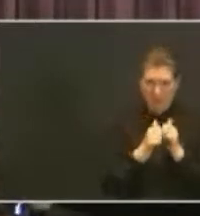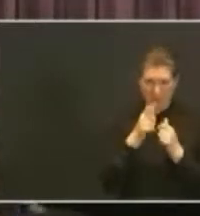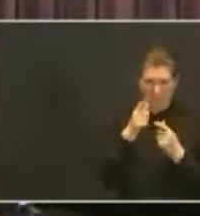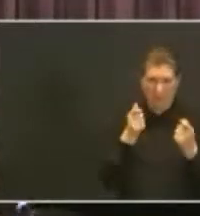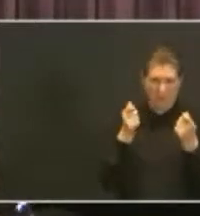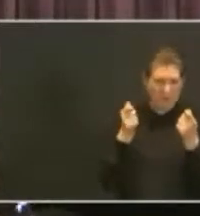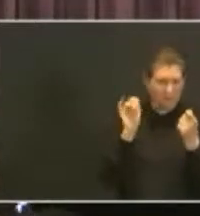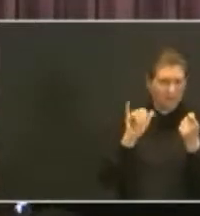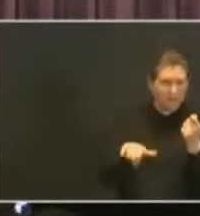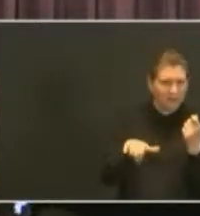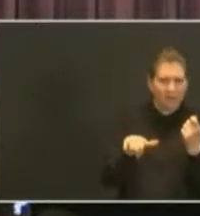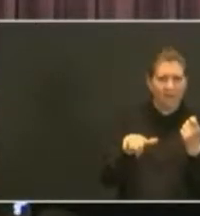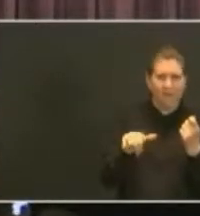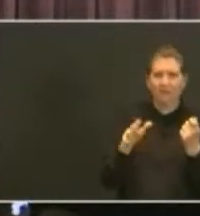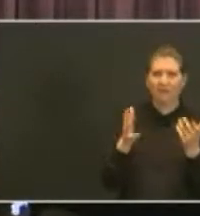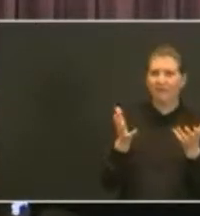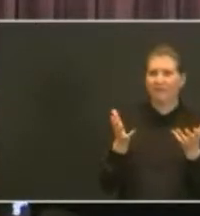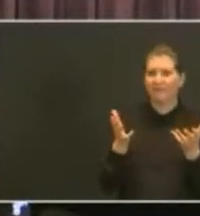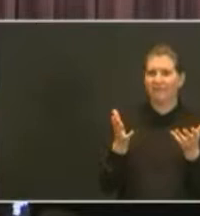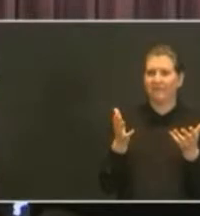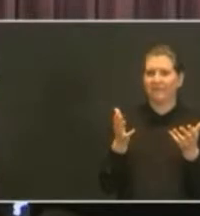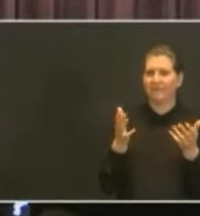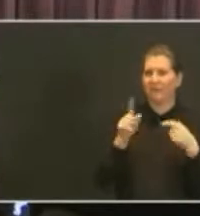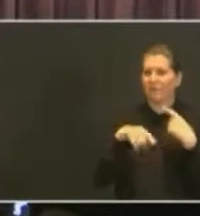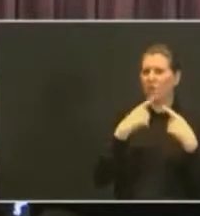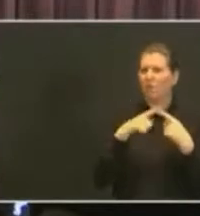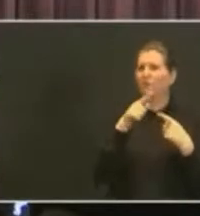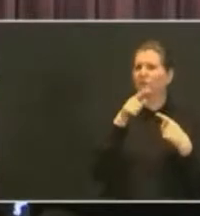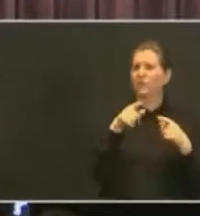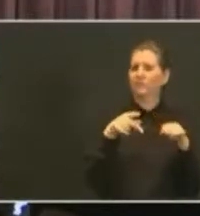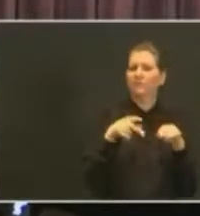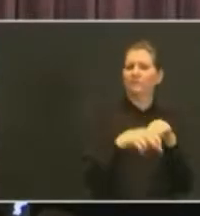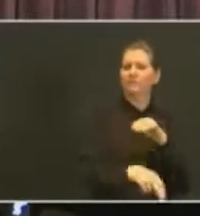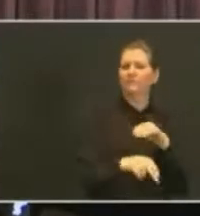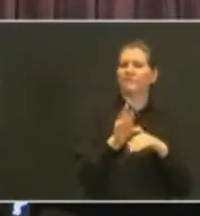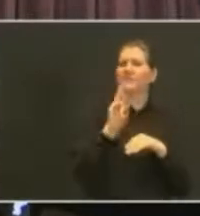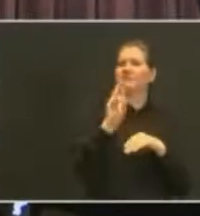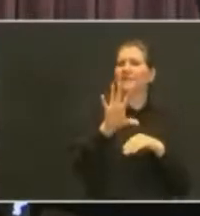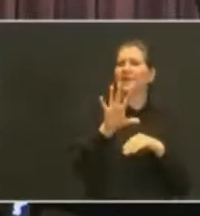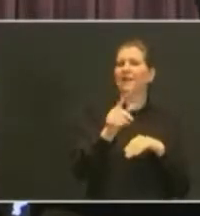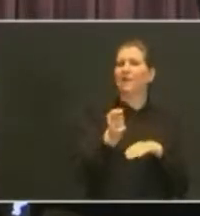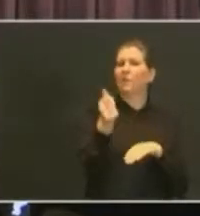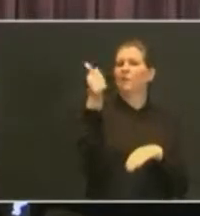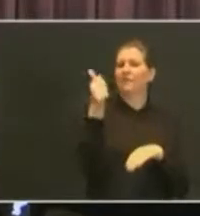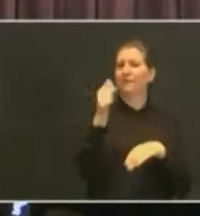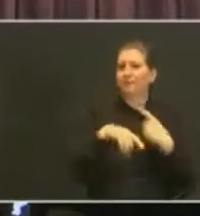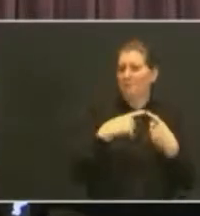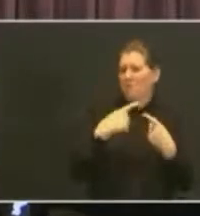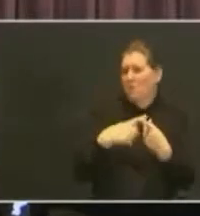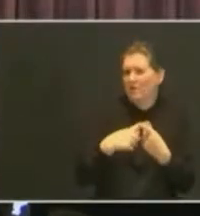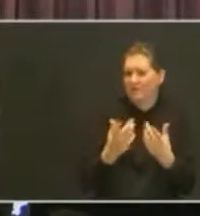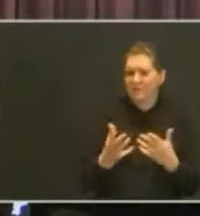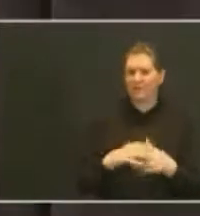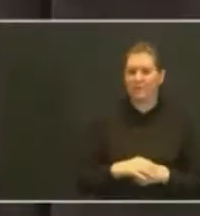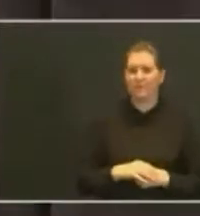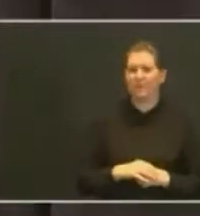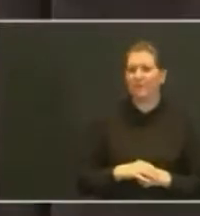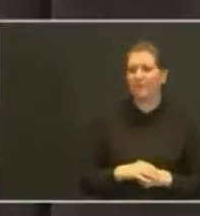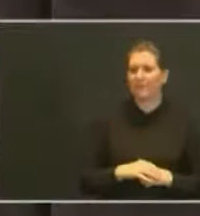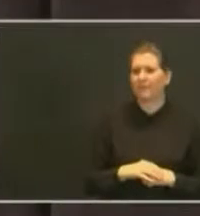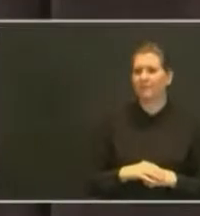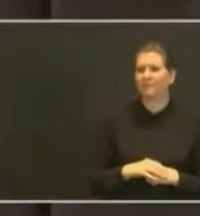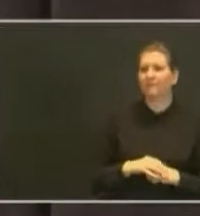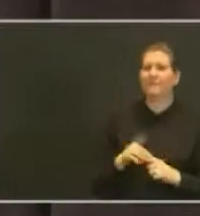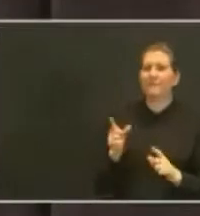that? And what is the cutoff when you're going to start kicking 65-year-olds off that have signed up today? How does that work? Yeah, so